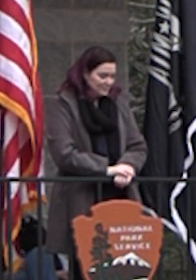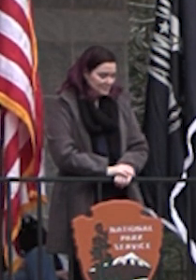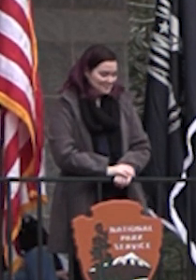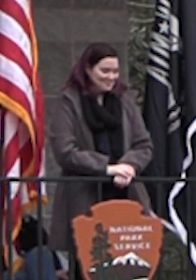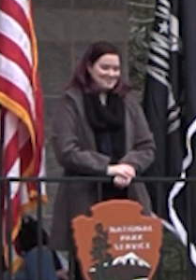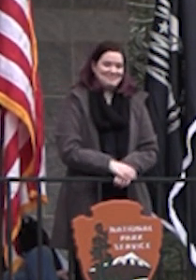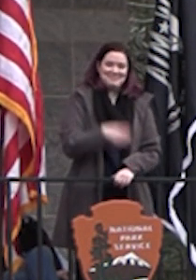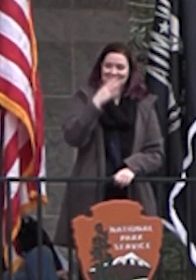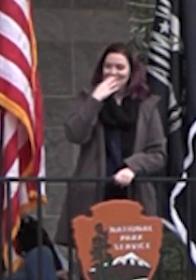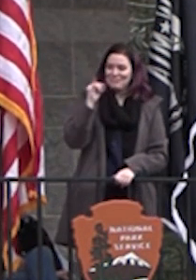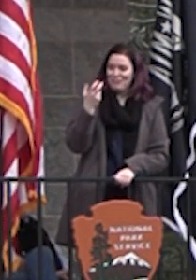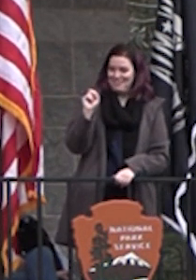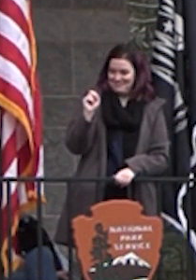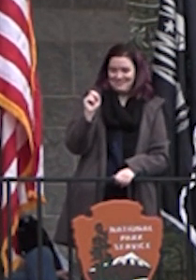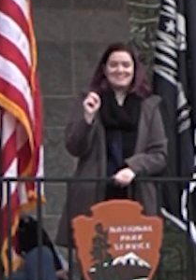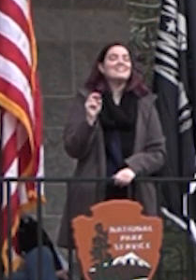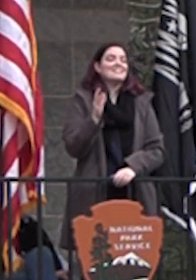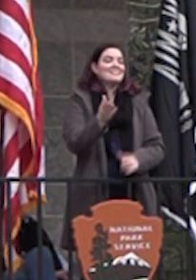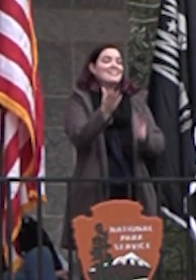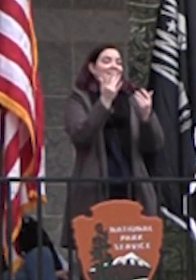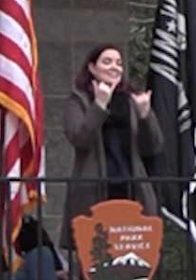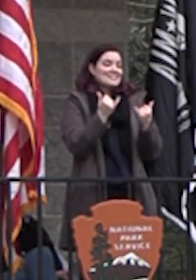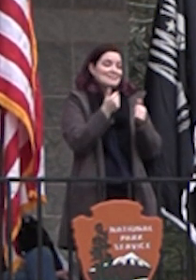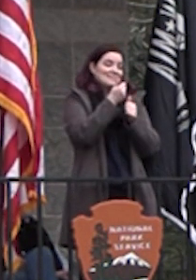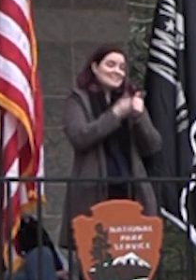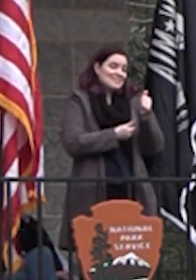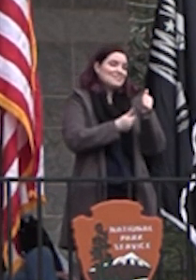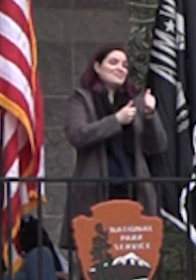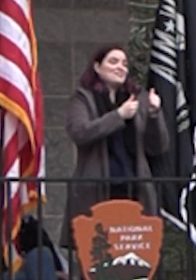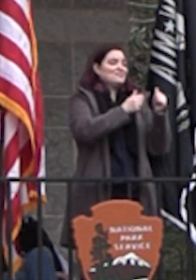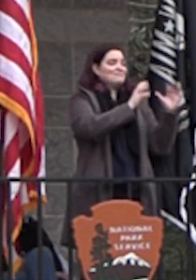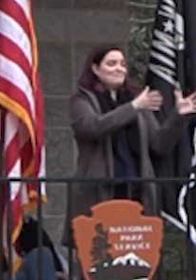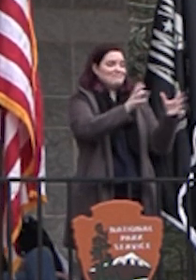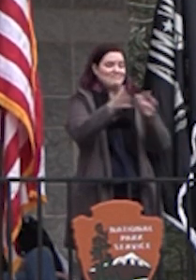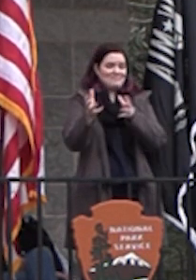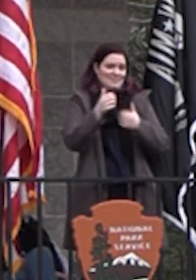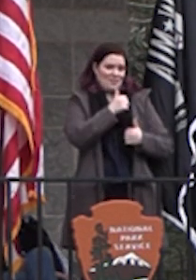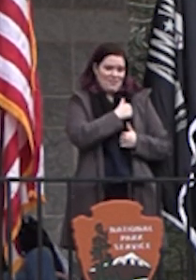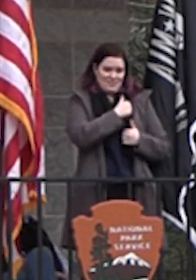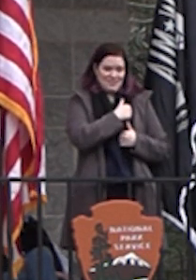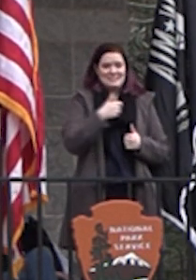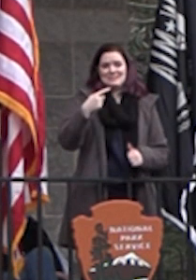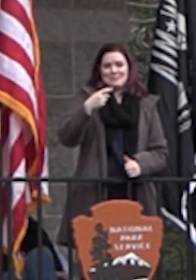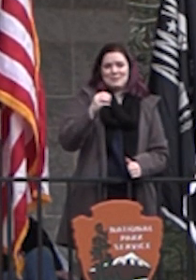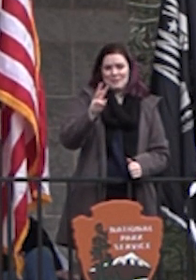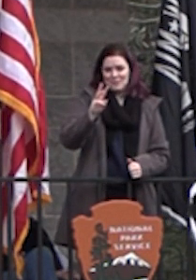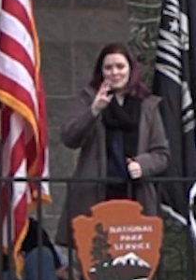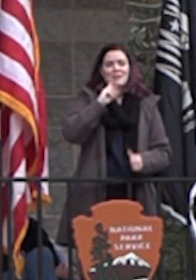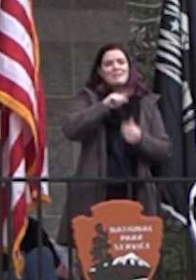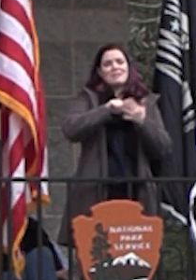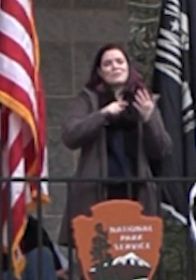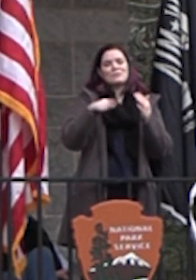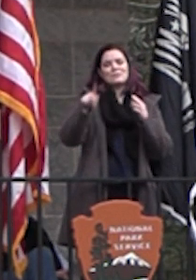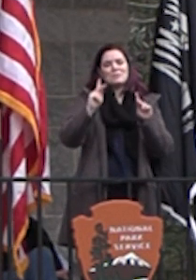Thank you, John. At this time, we will honor each branch of our armed forces, prisoners of war, and those missing